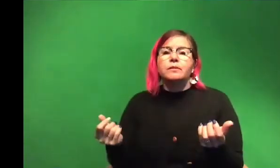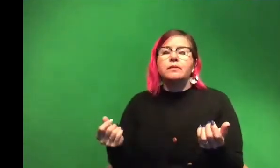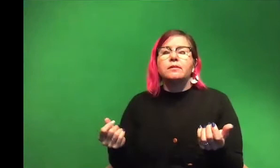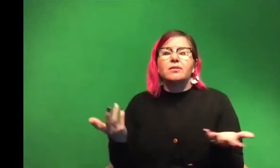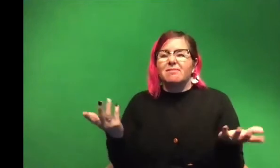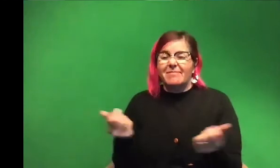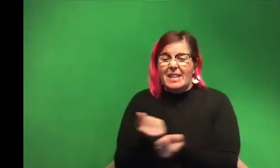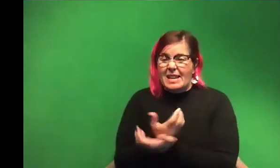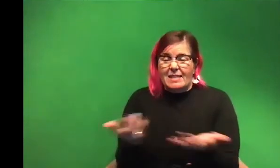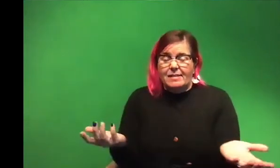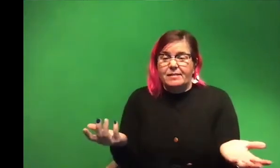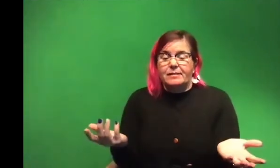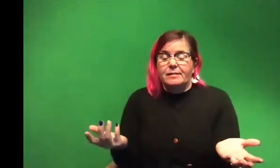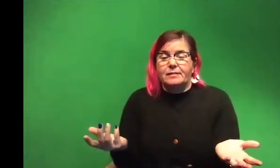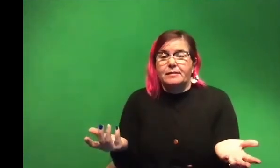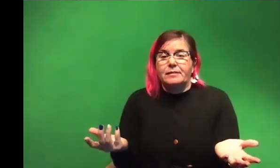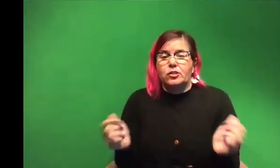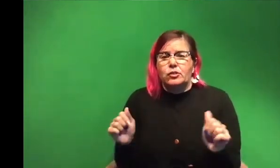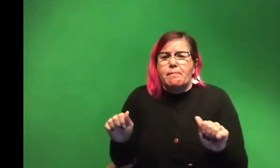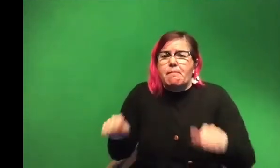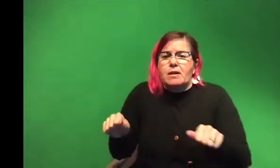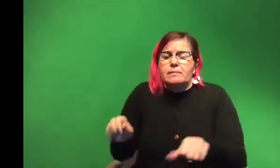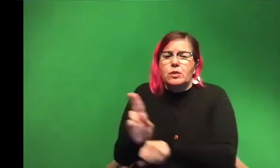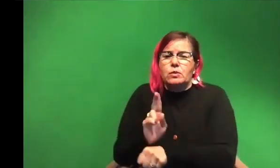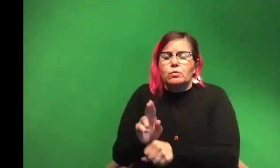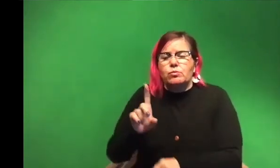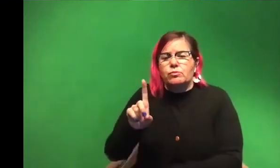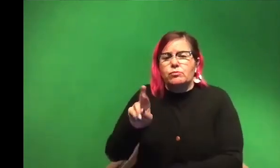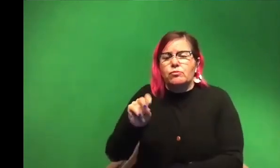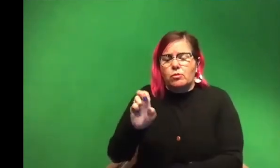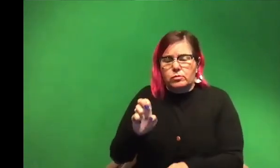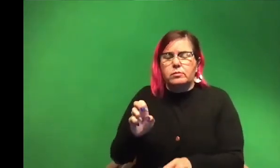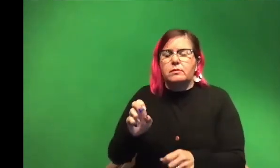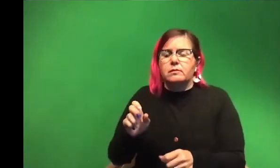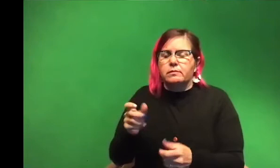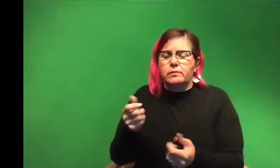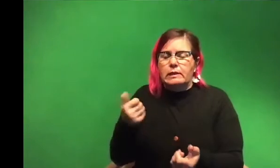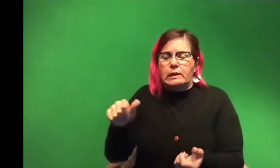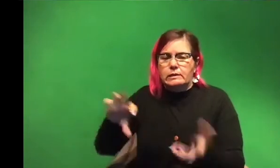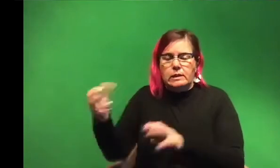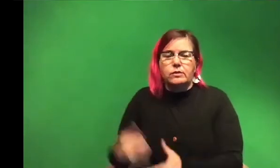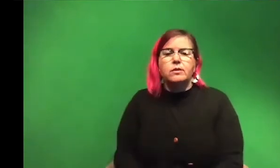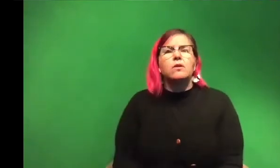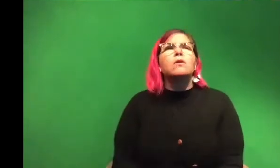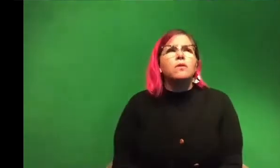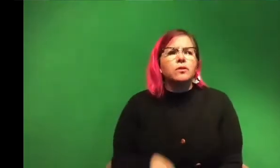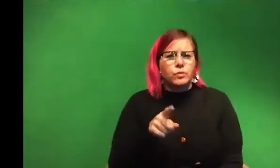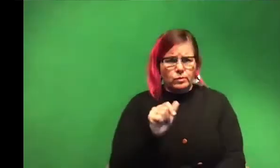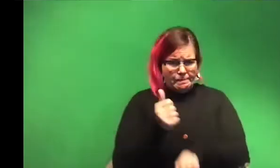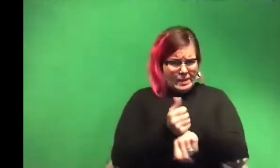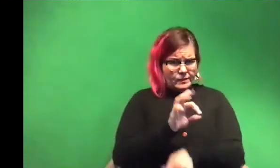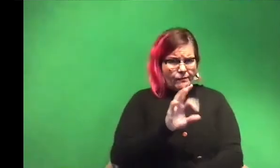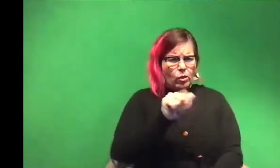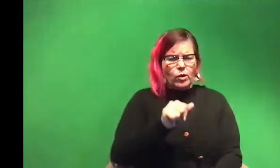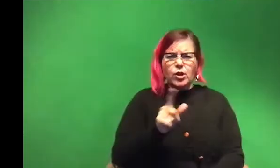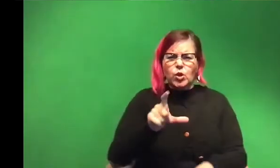anything else, anything that could potentially use drones in a disaster. Cool. So you're based in Florida. Like, what is